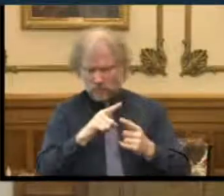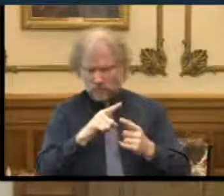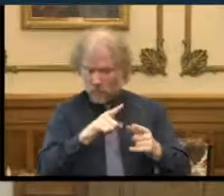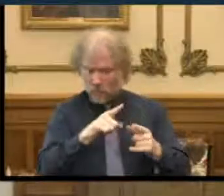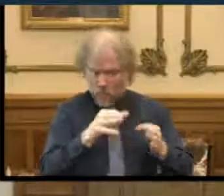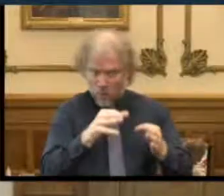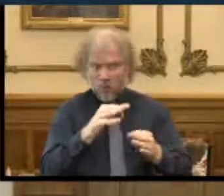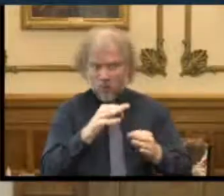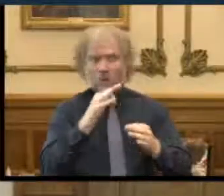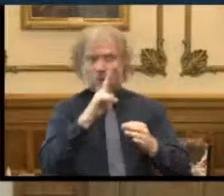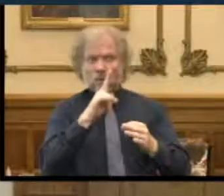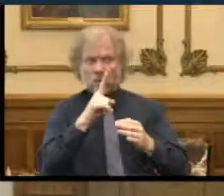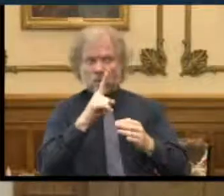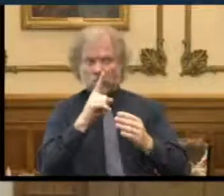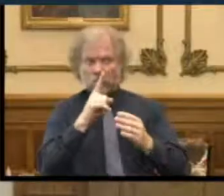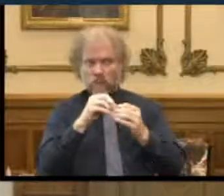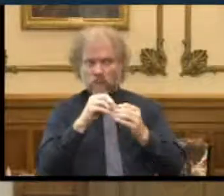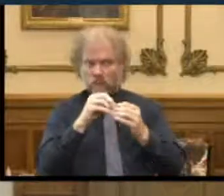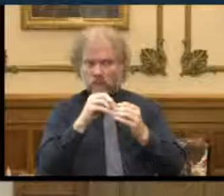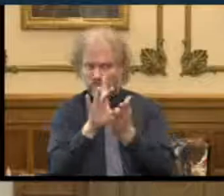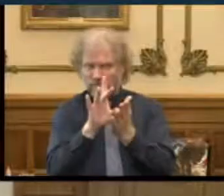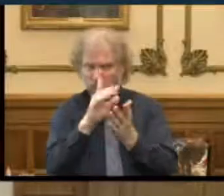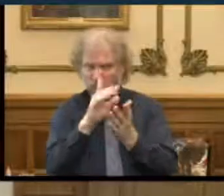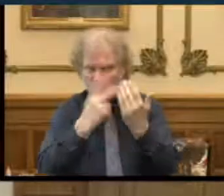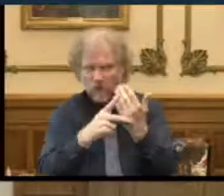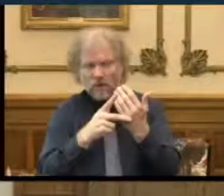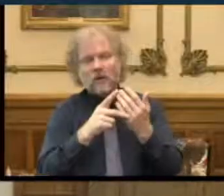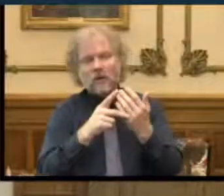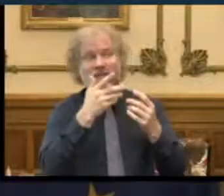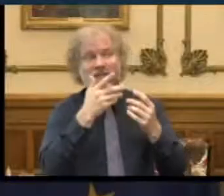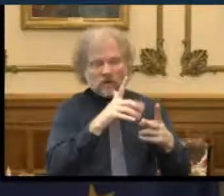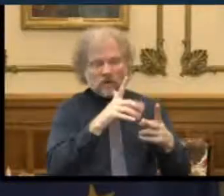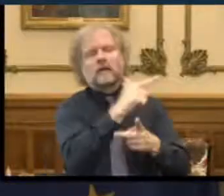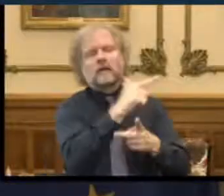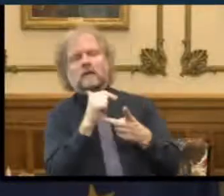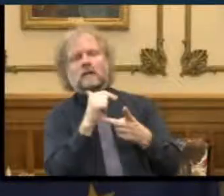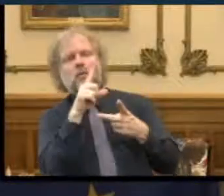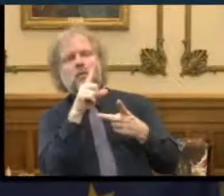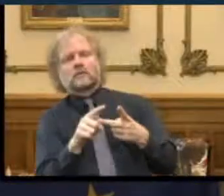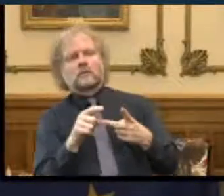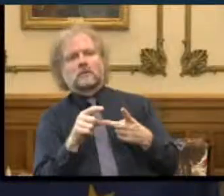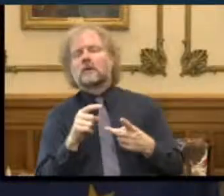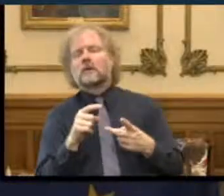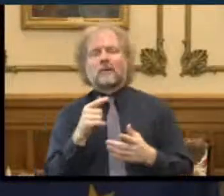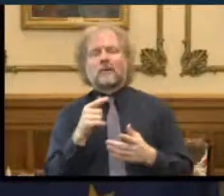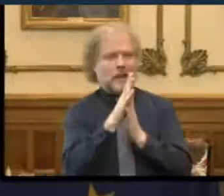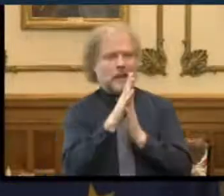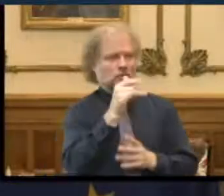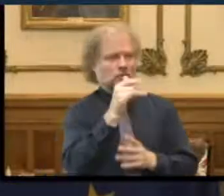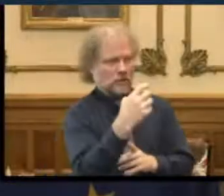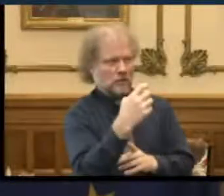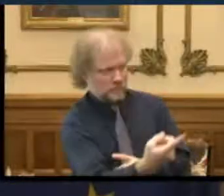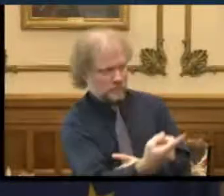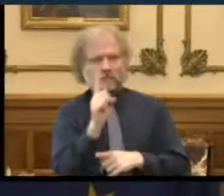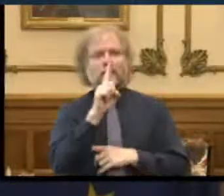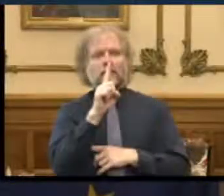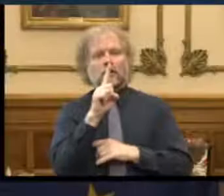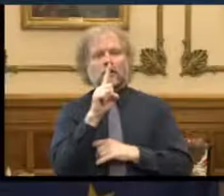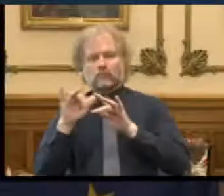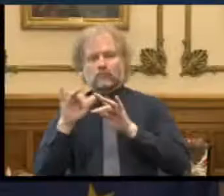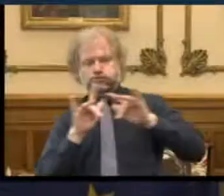the landlord mitigation program? And then I also have another question for you after that. I'm going to ask Jake to rewind the tape and